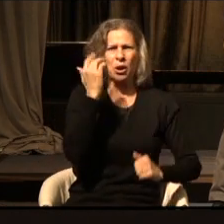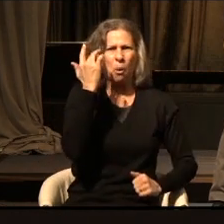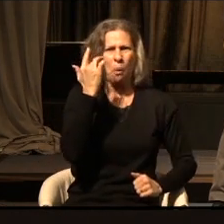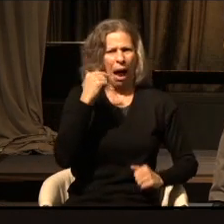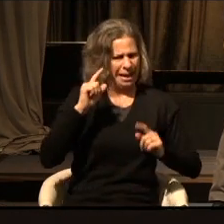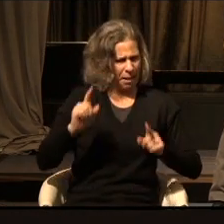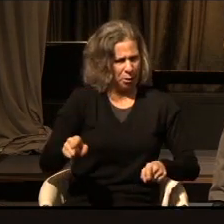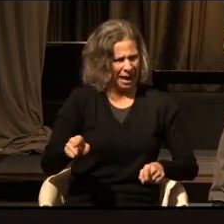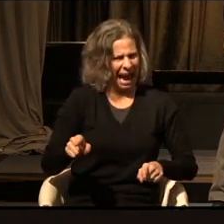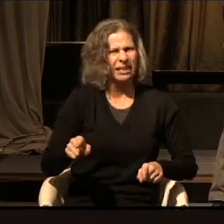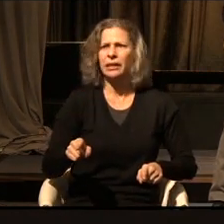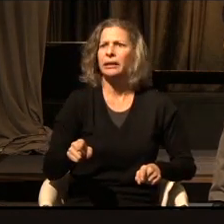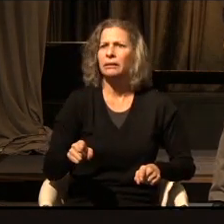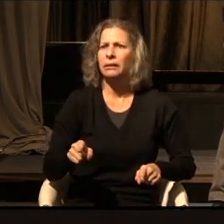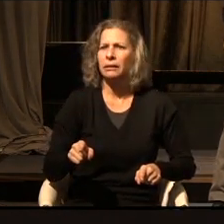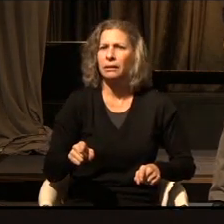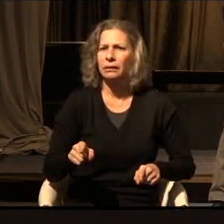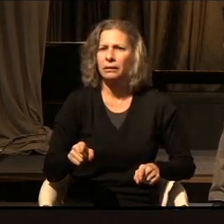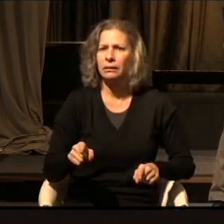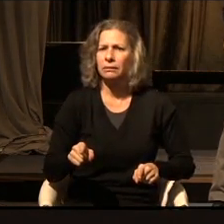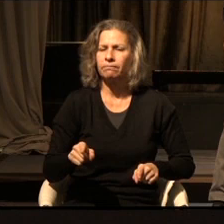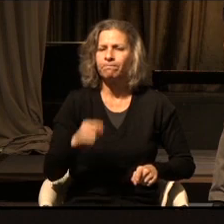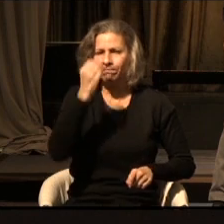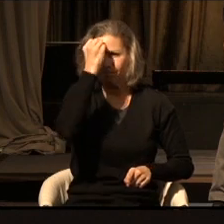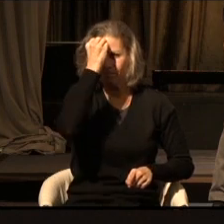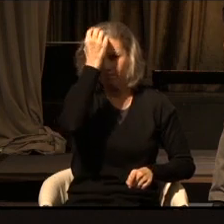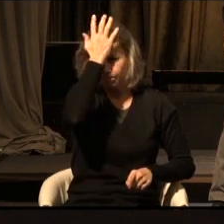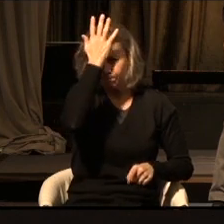Why am I reacting that way? And I think there's some real lessons